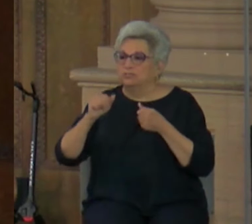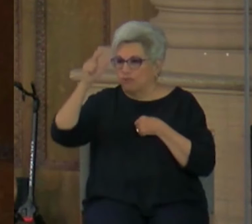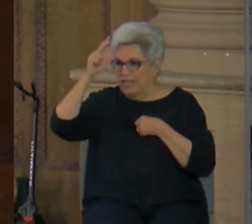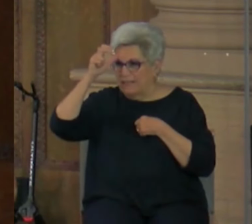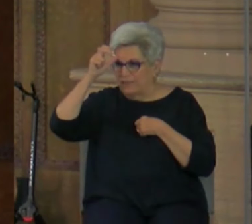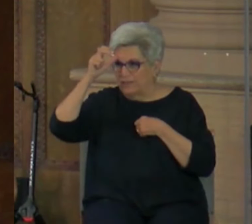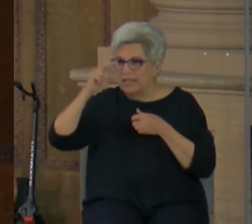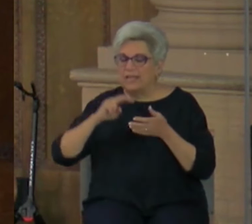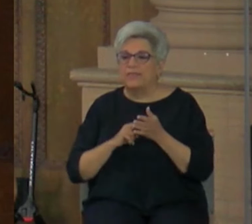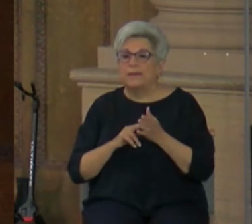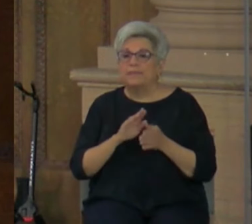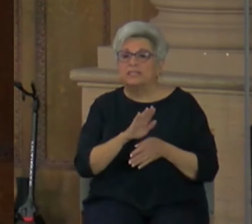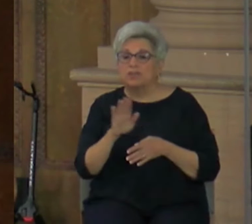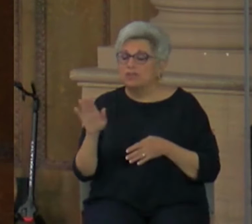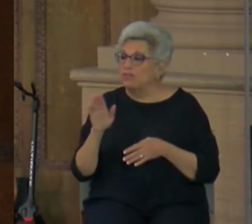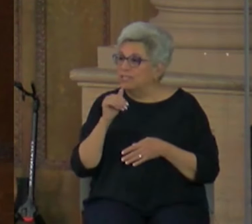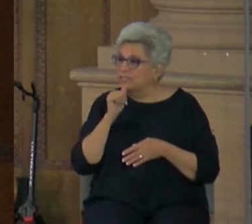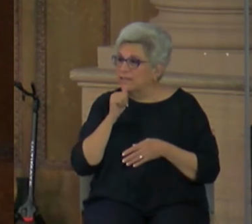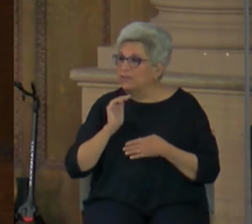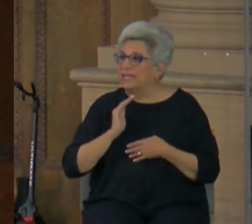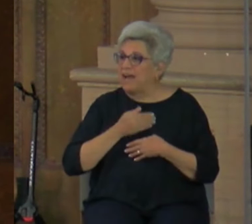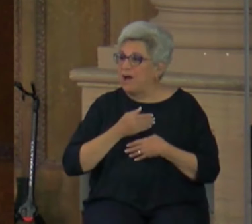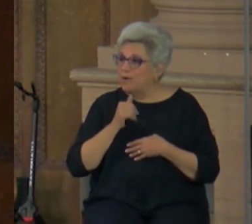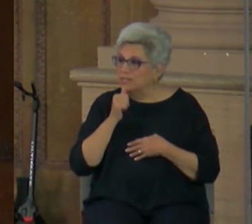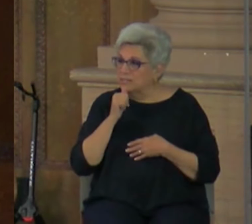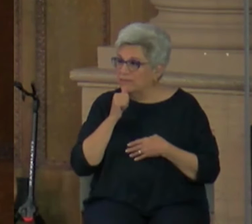which means that your suffering isn't your whole story.